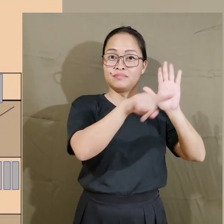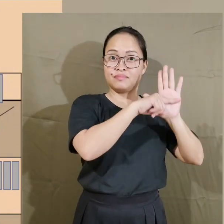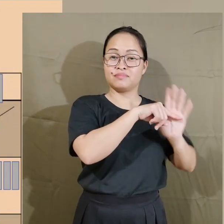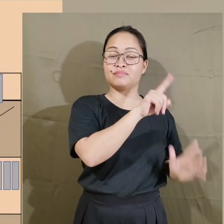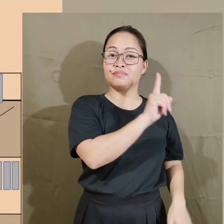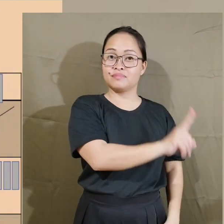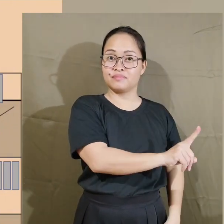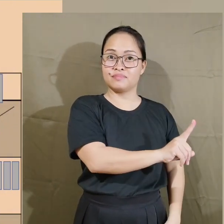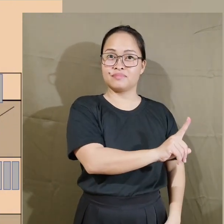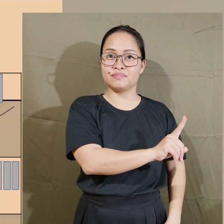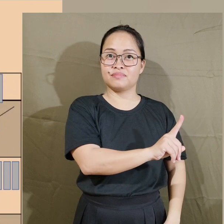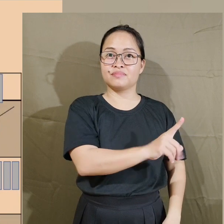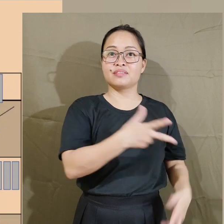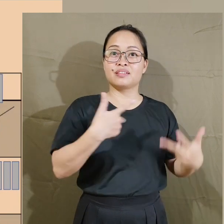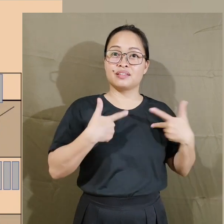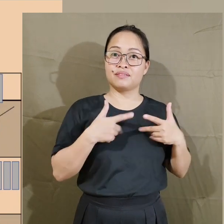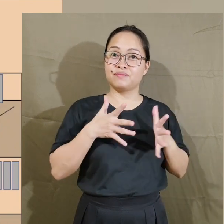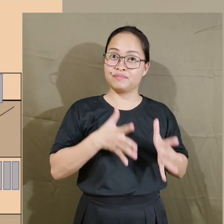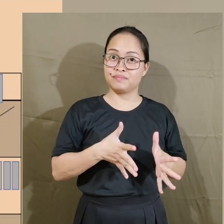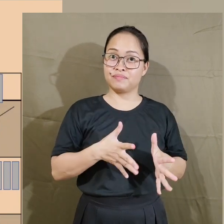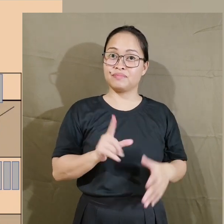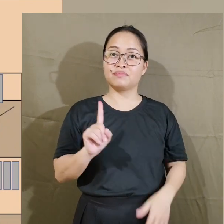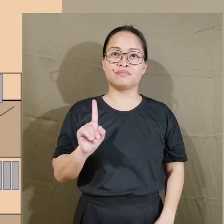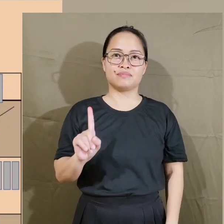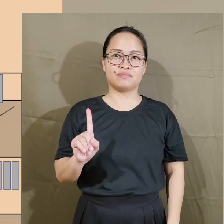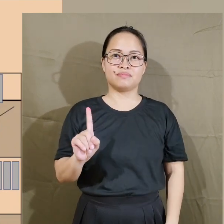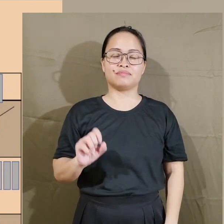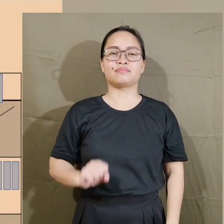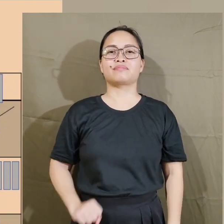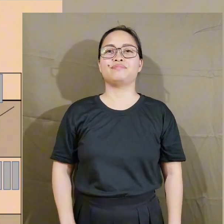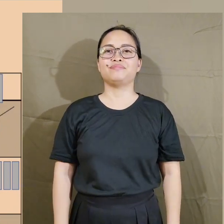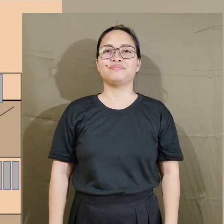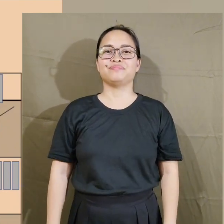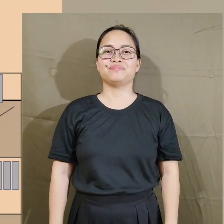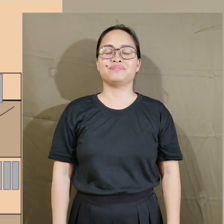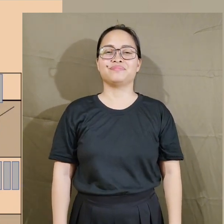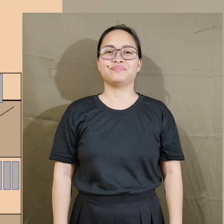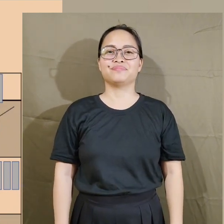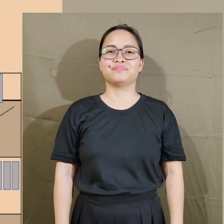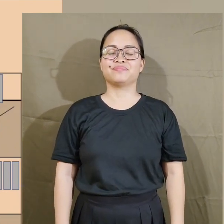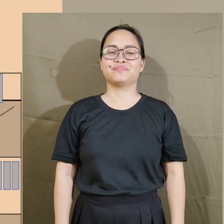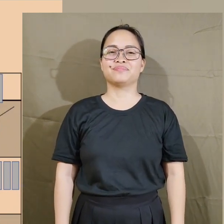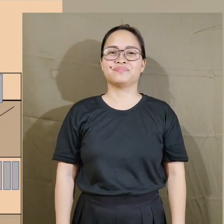1, we are left with 1.